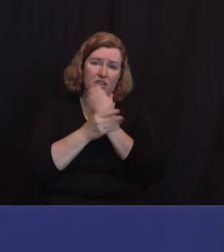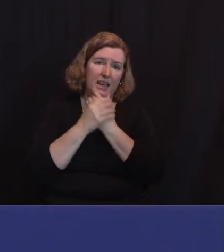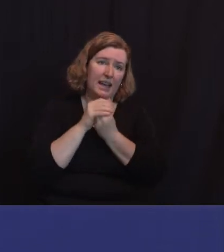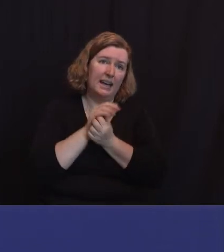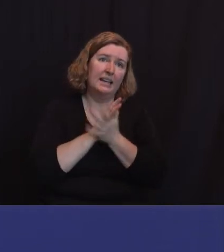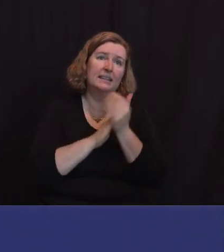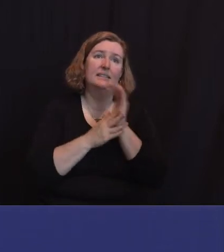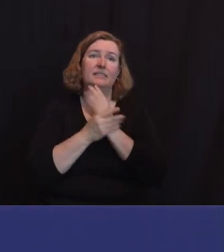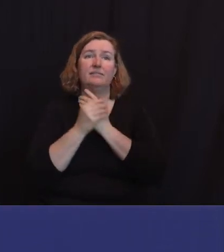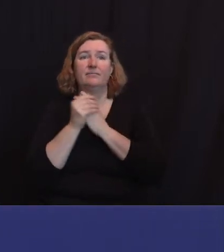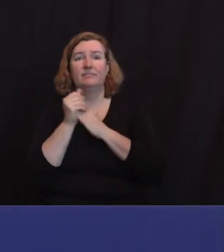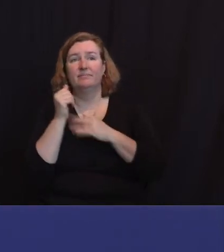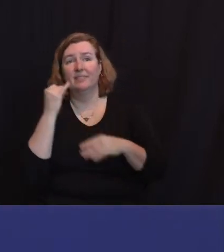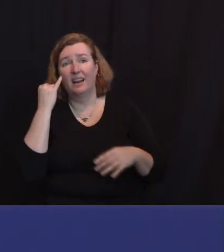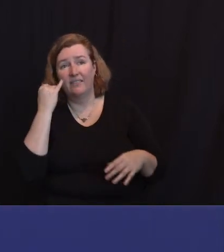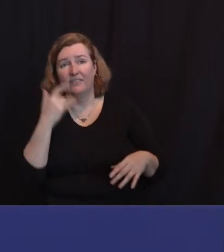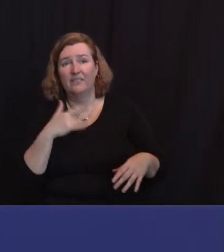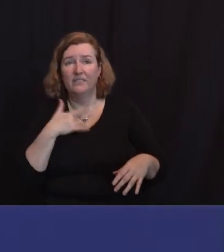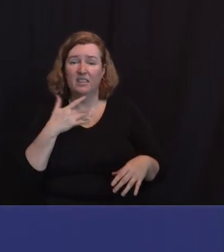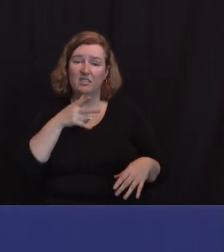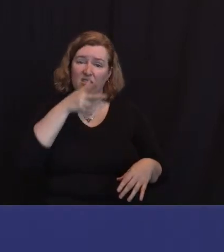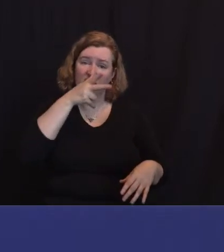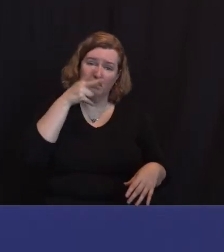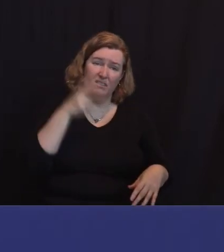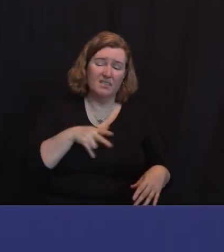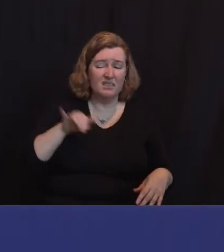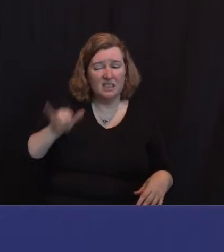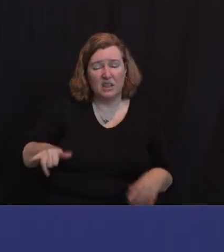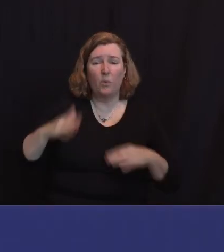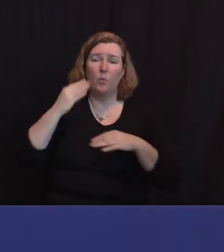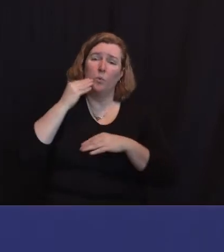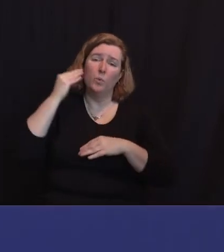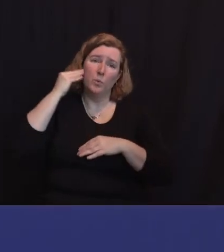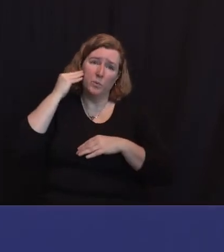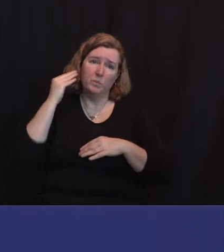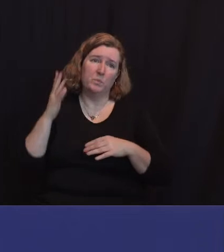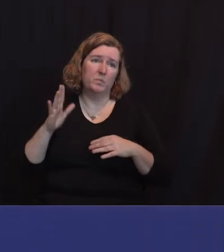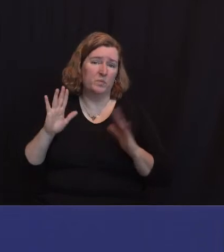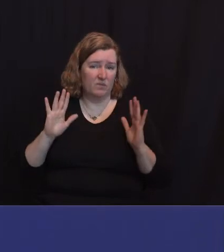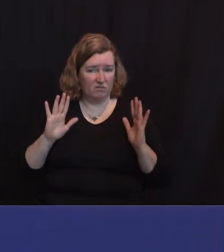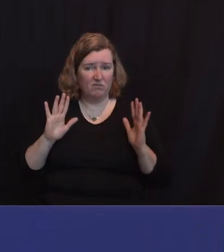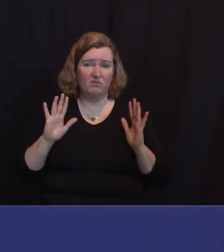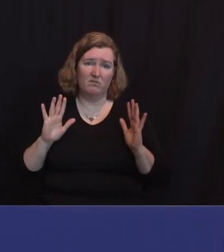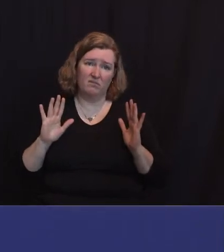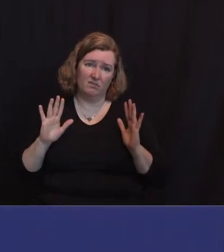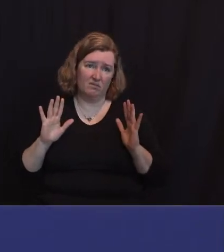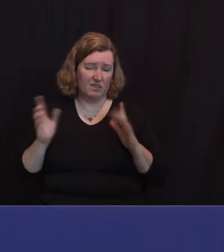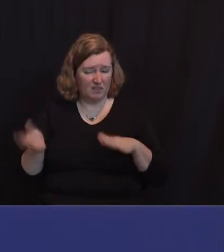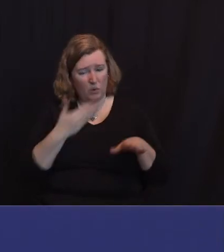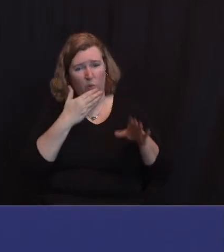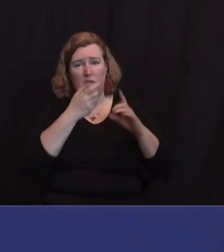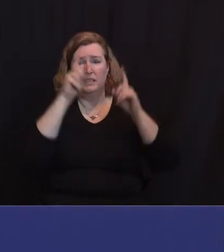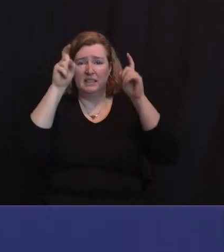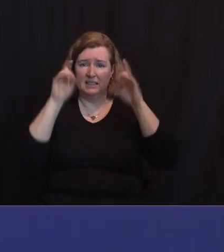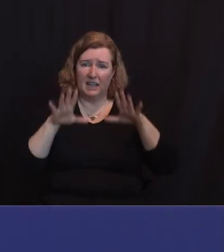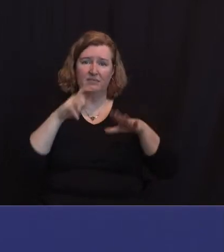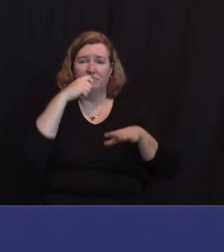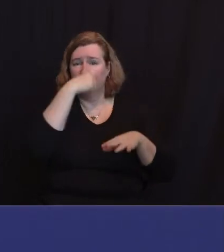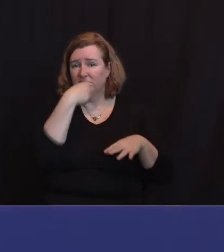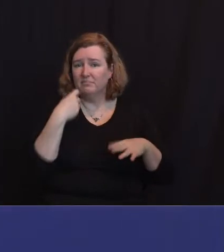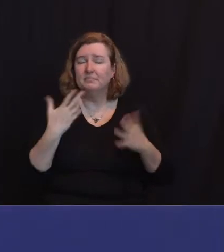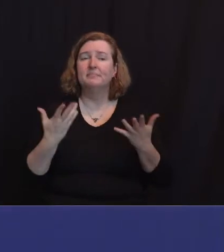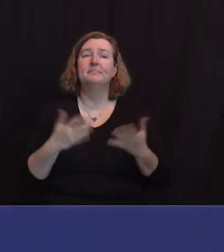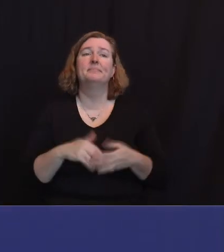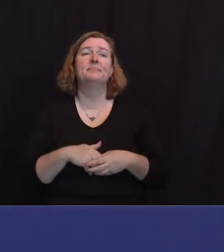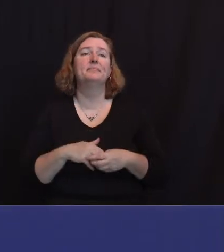yourself off the field if you either don't feel well, you've been exposed, get tested at the right point. If you're Gavin